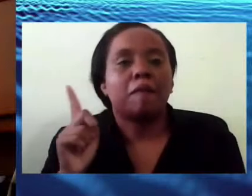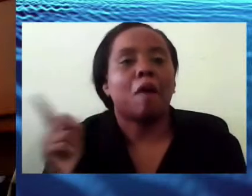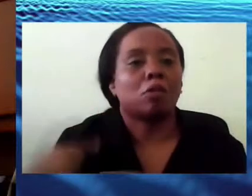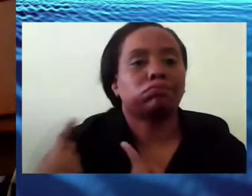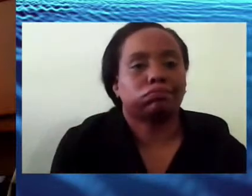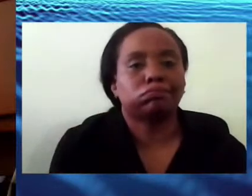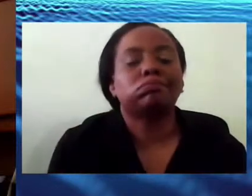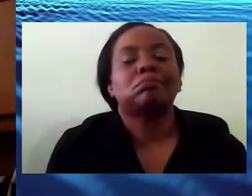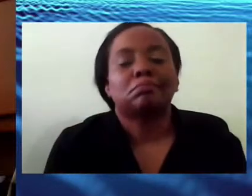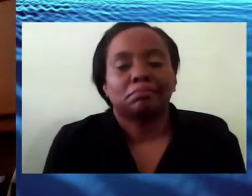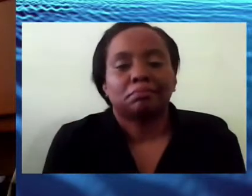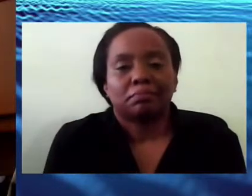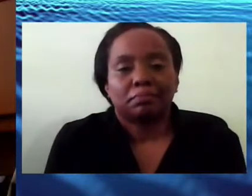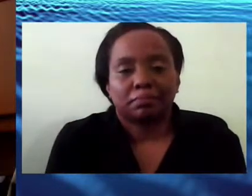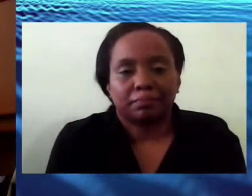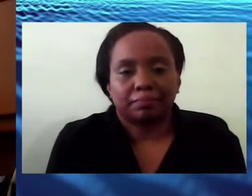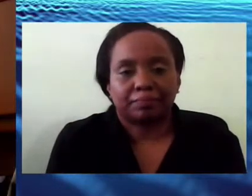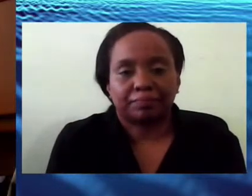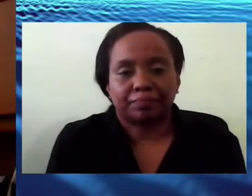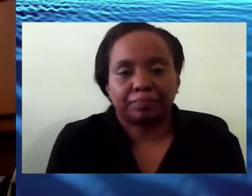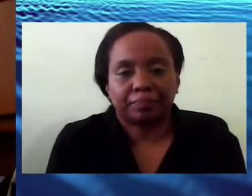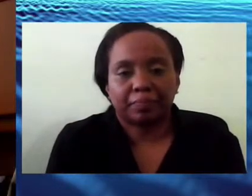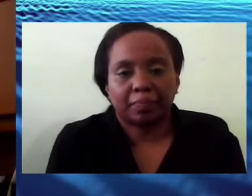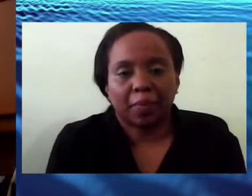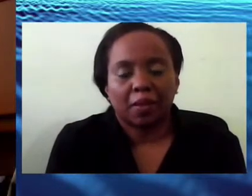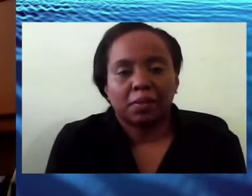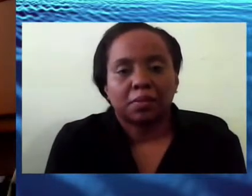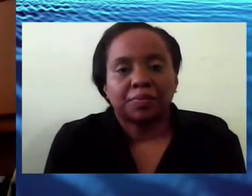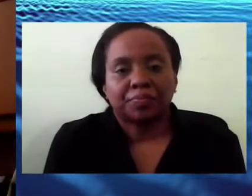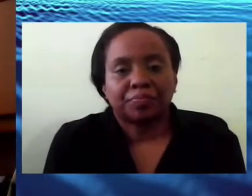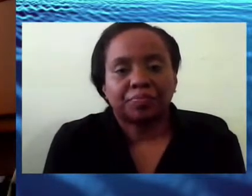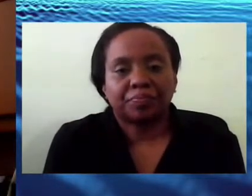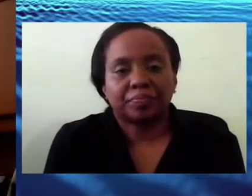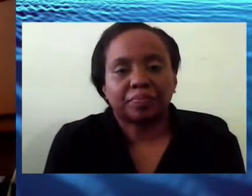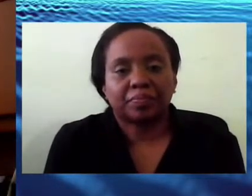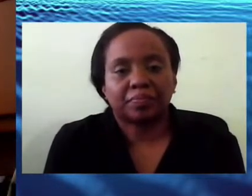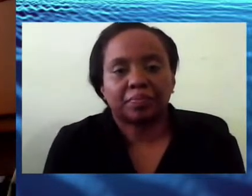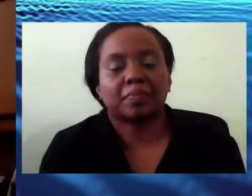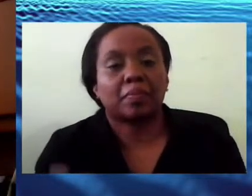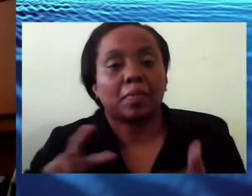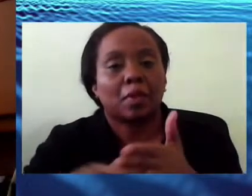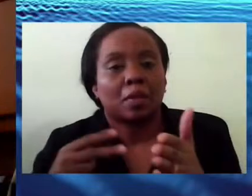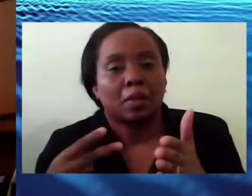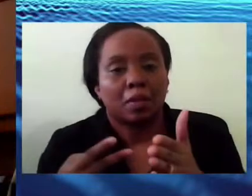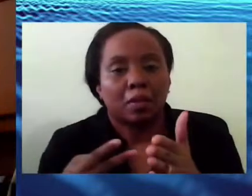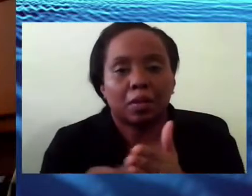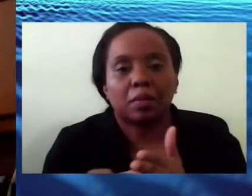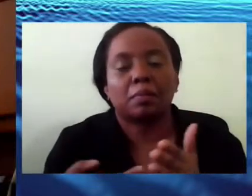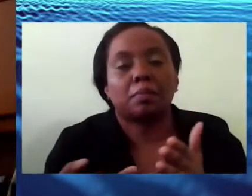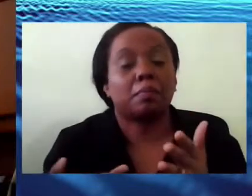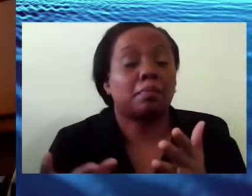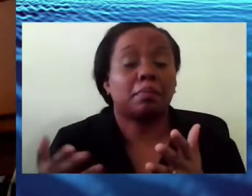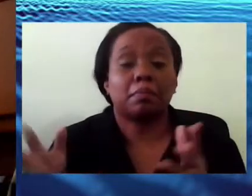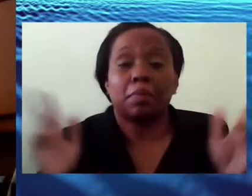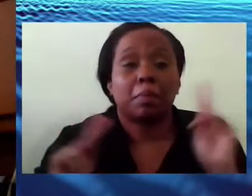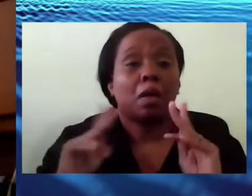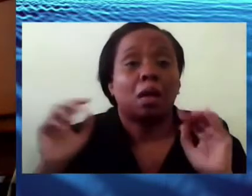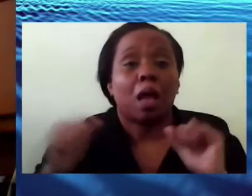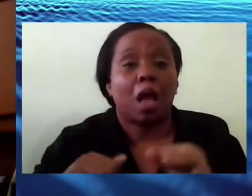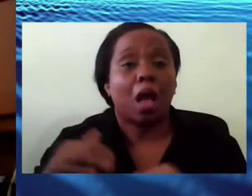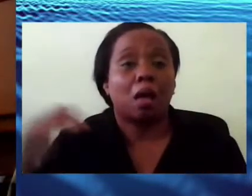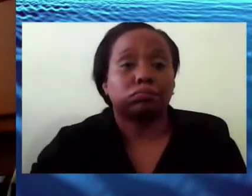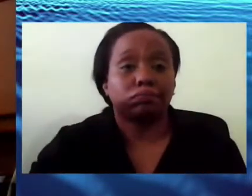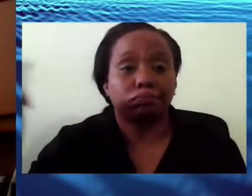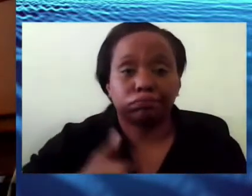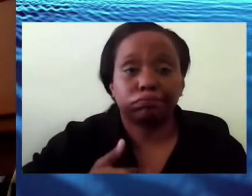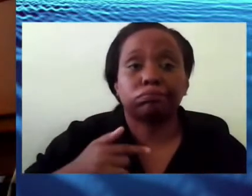stage. What this means for Barbados is that commercial flights will begin, humanitarian flights servicing St. Vincent